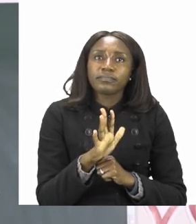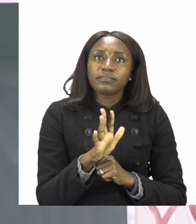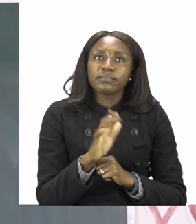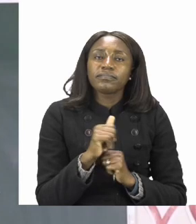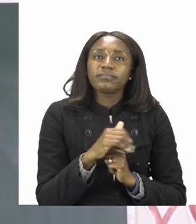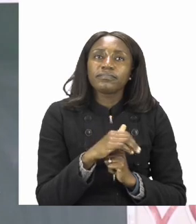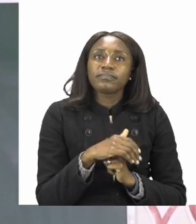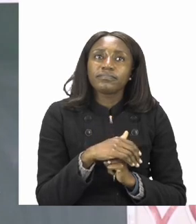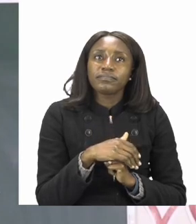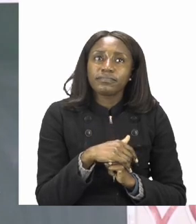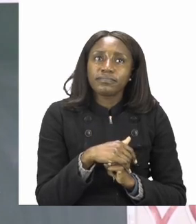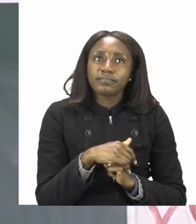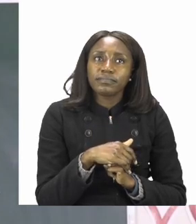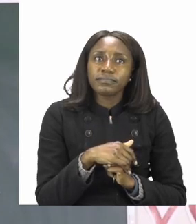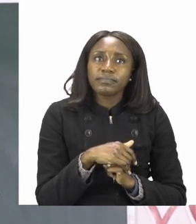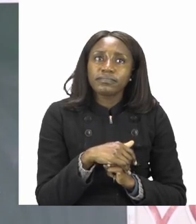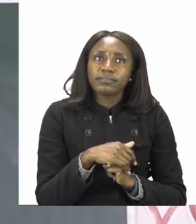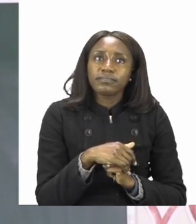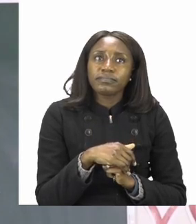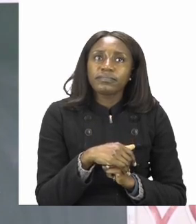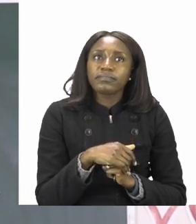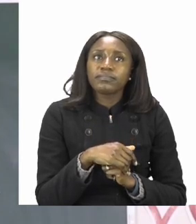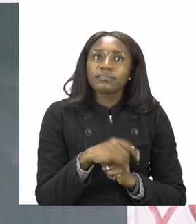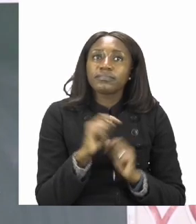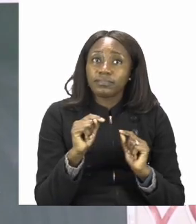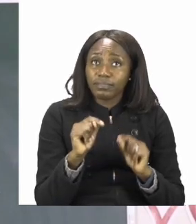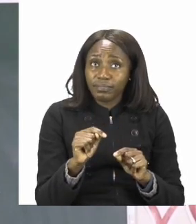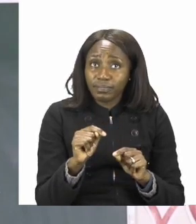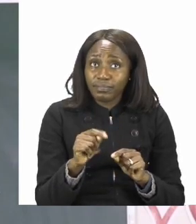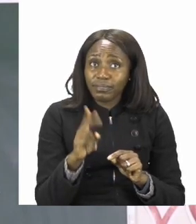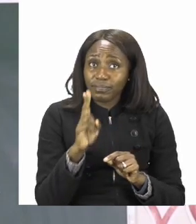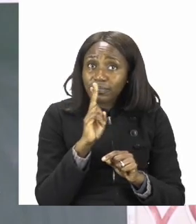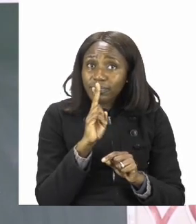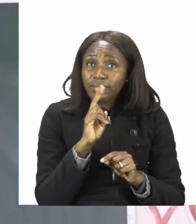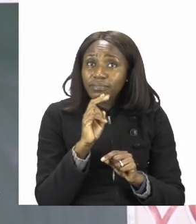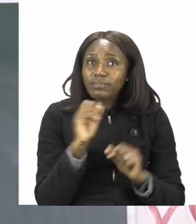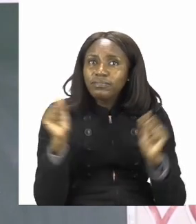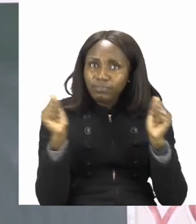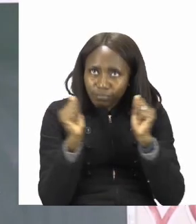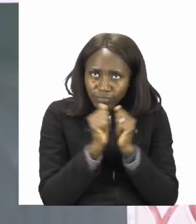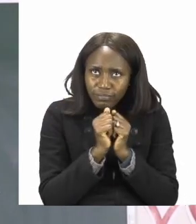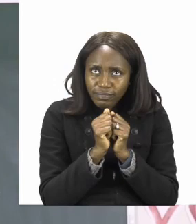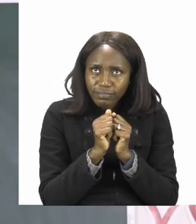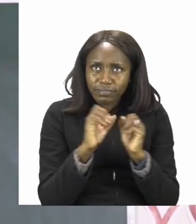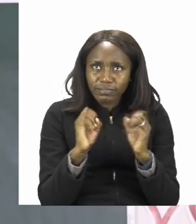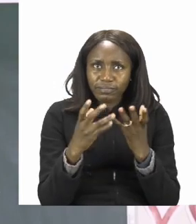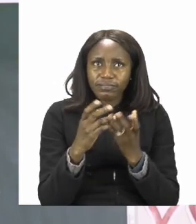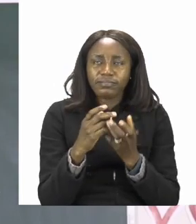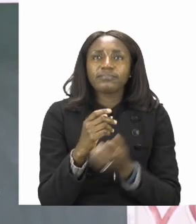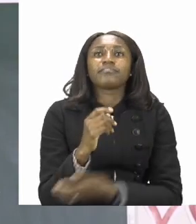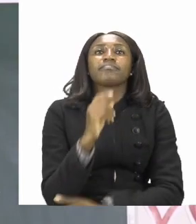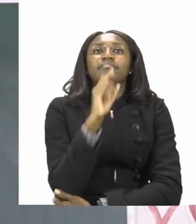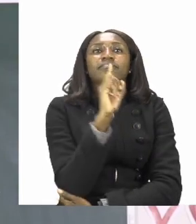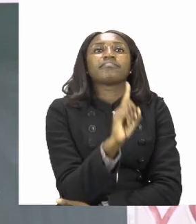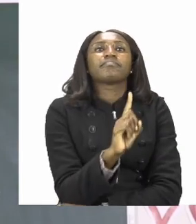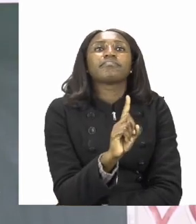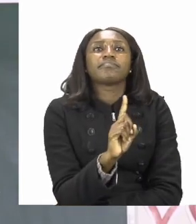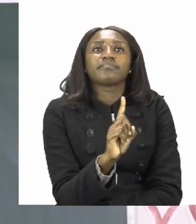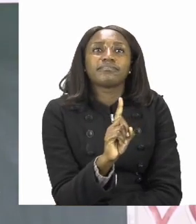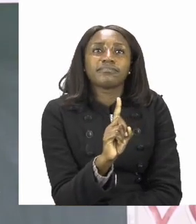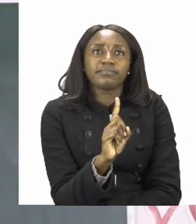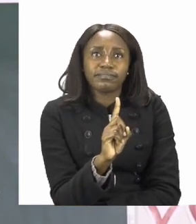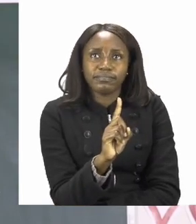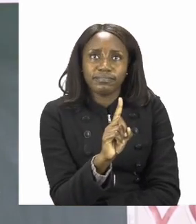5. Now, for us to get that answer, we need to count what is